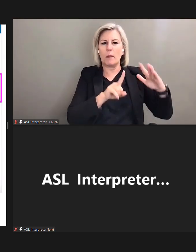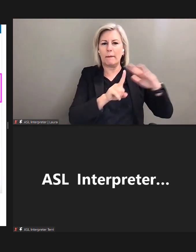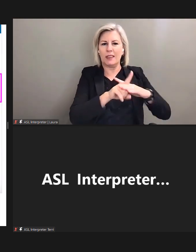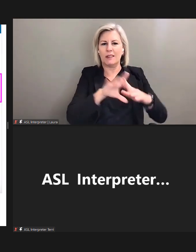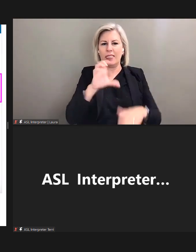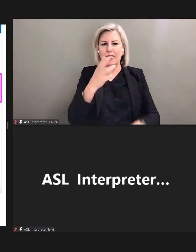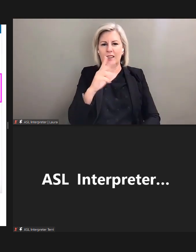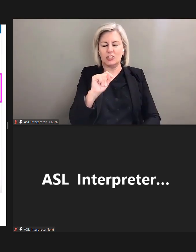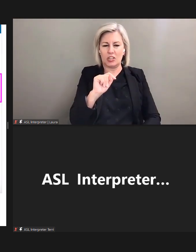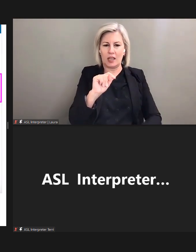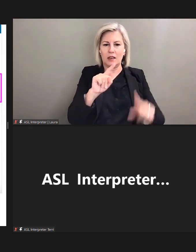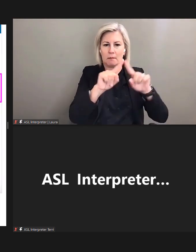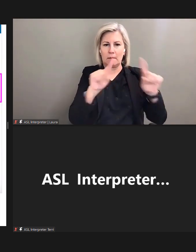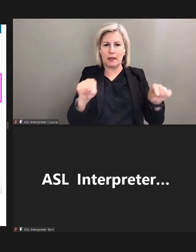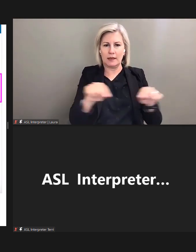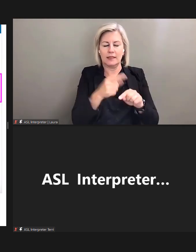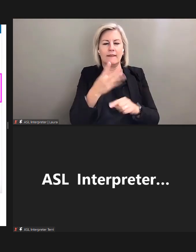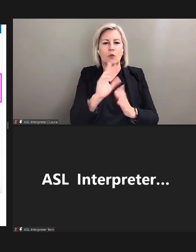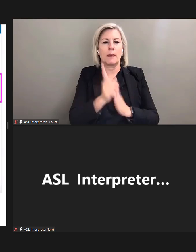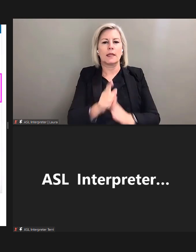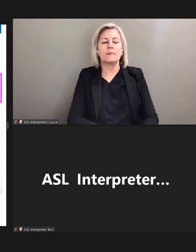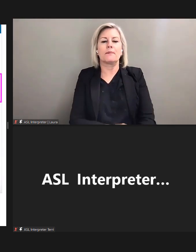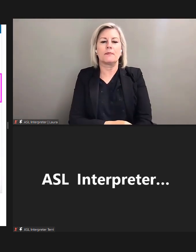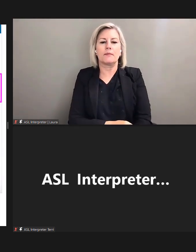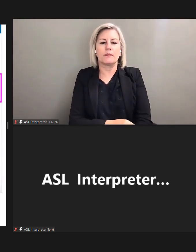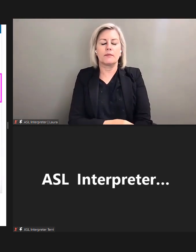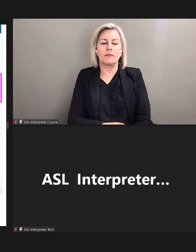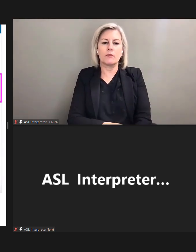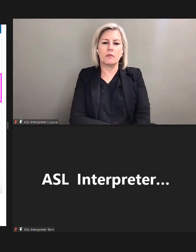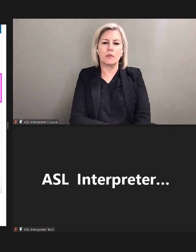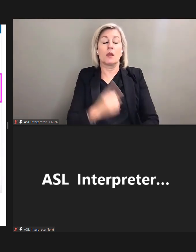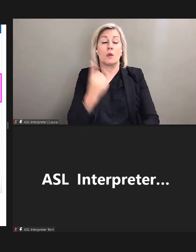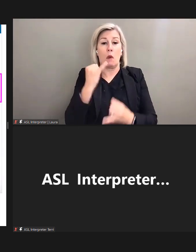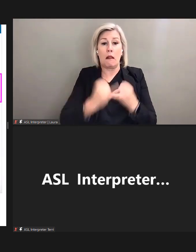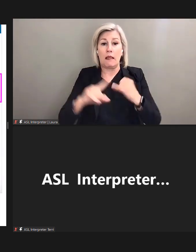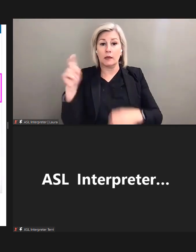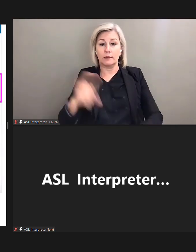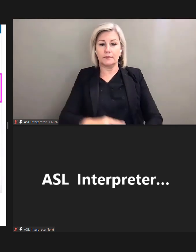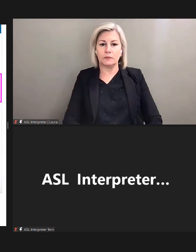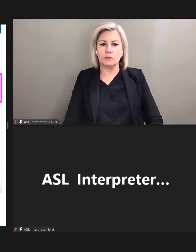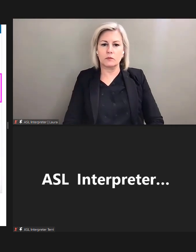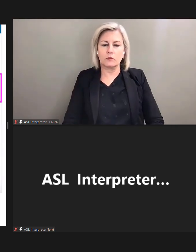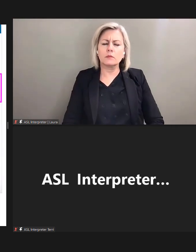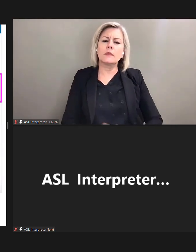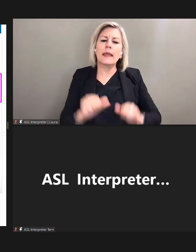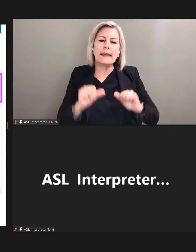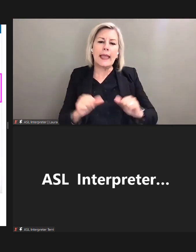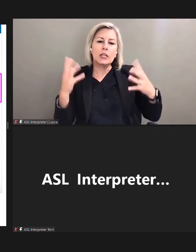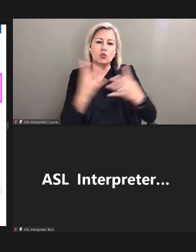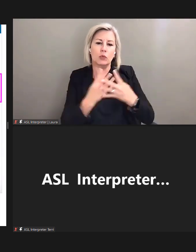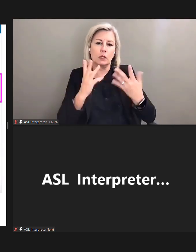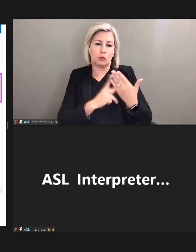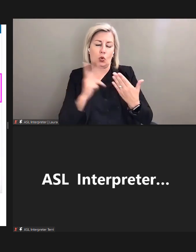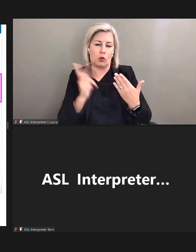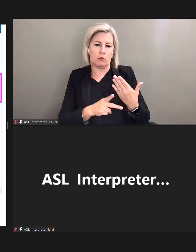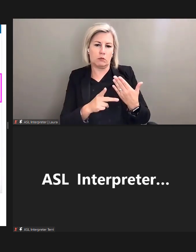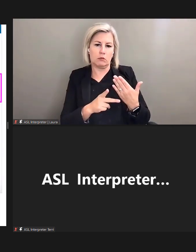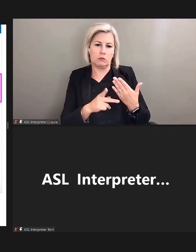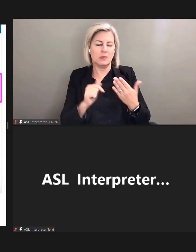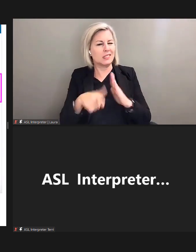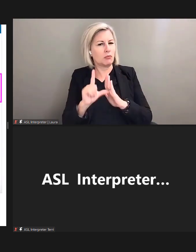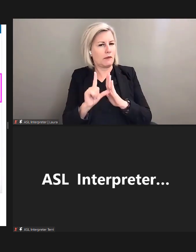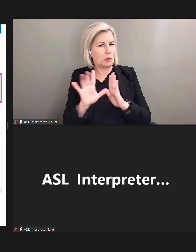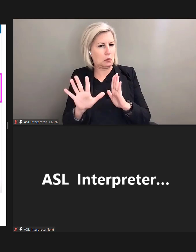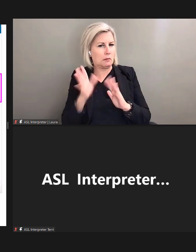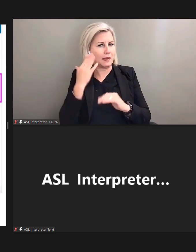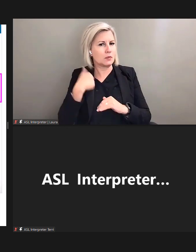chat box here in just a moment. So one last question. Can a screening program, this is kind of a review